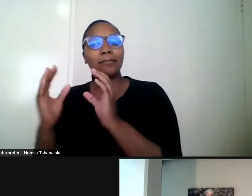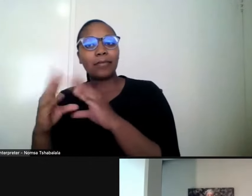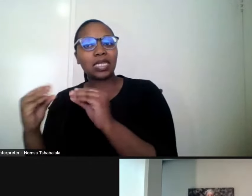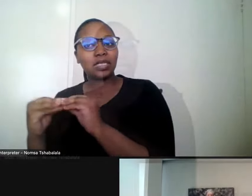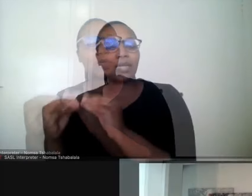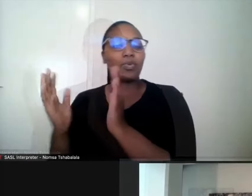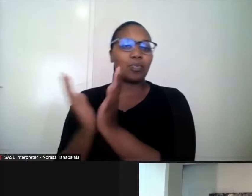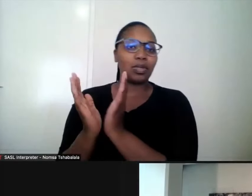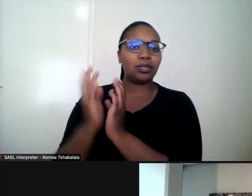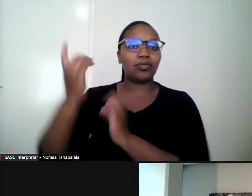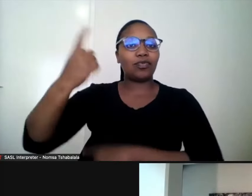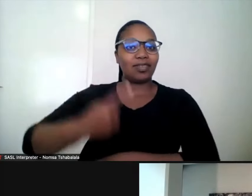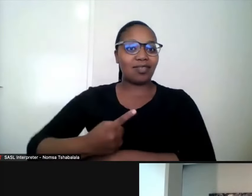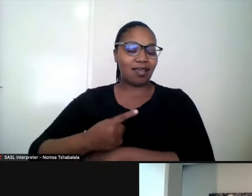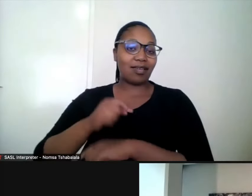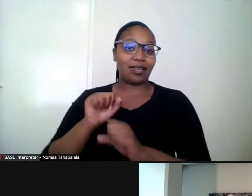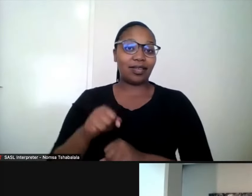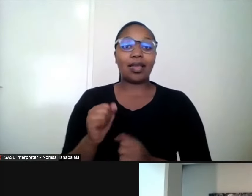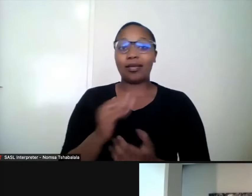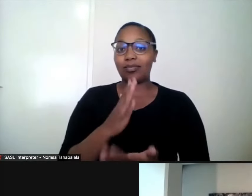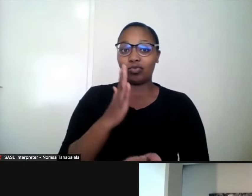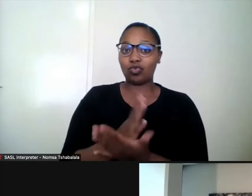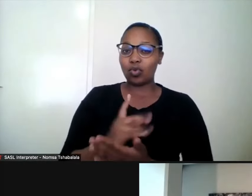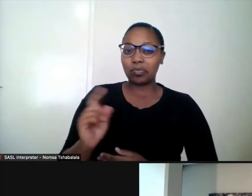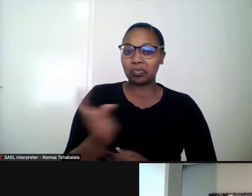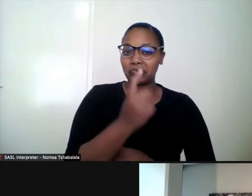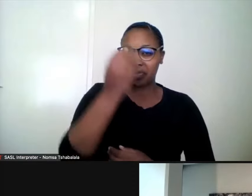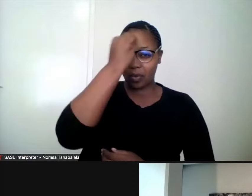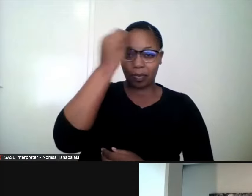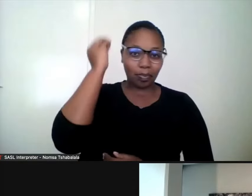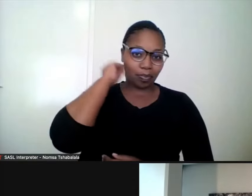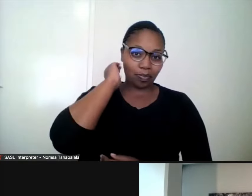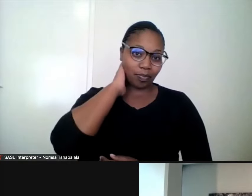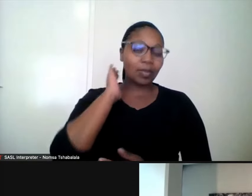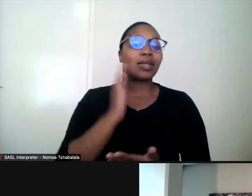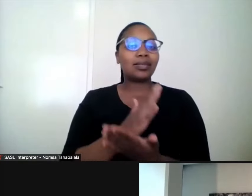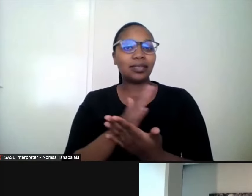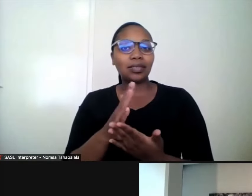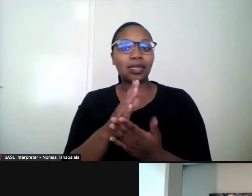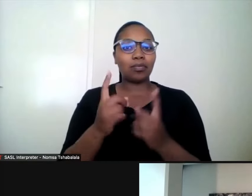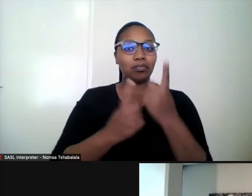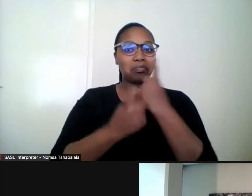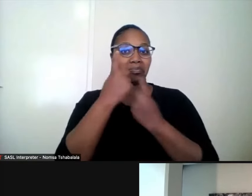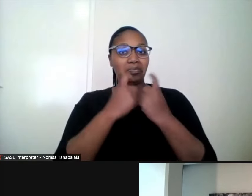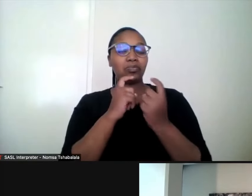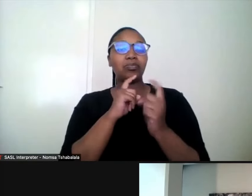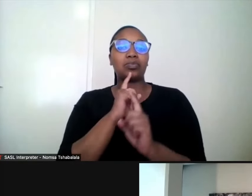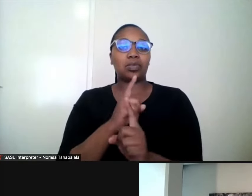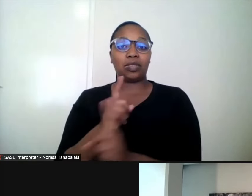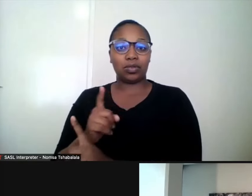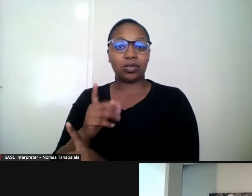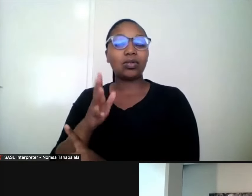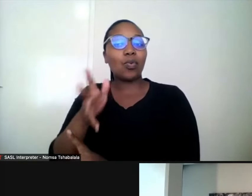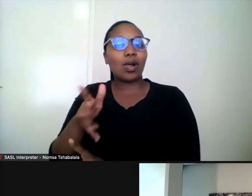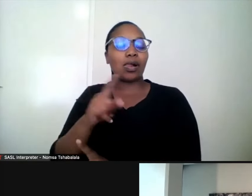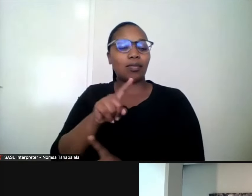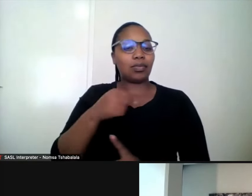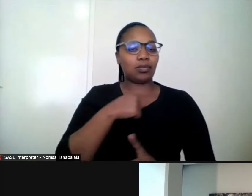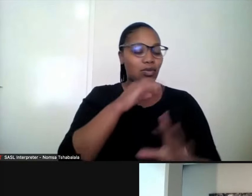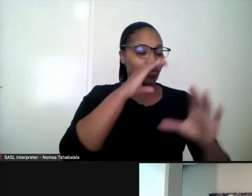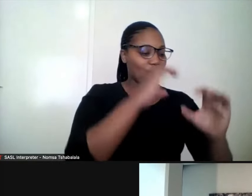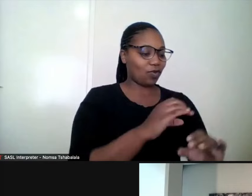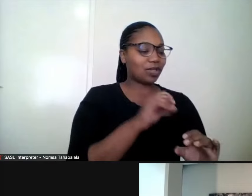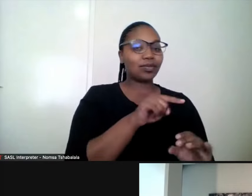I'm sure colleagues noted some of these questions. I'll just deal with the ones which I thought might